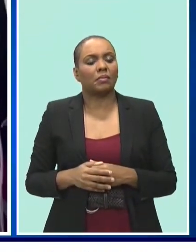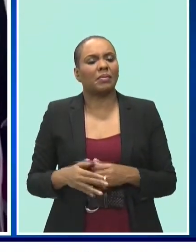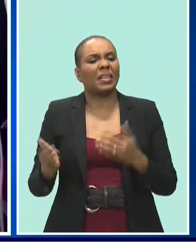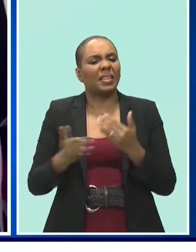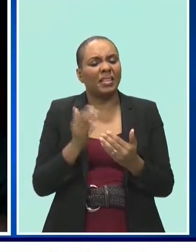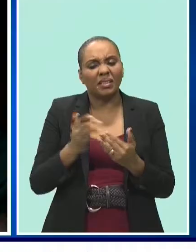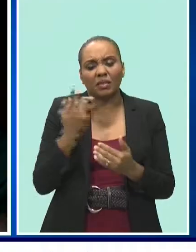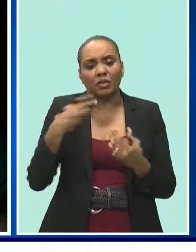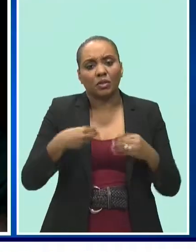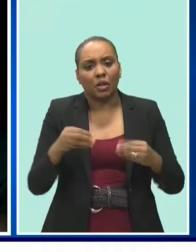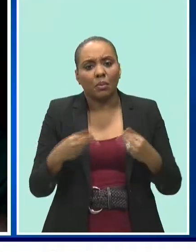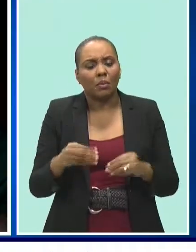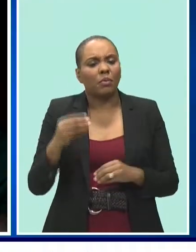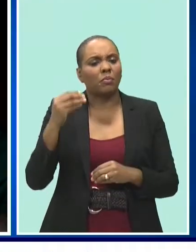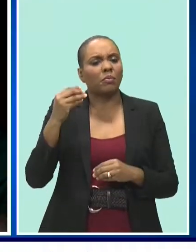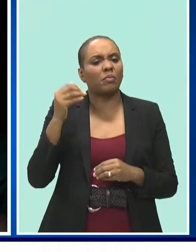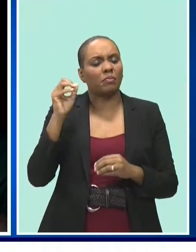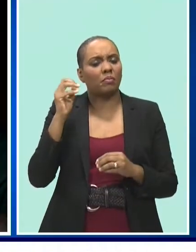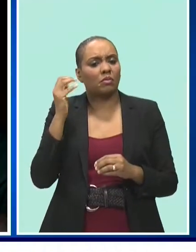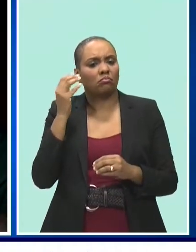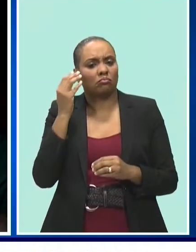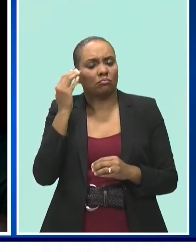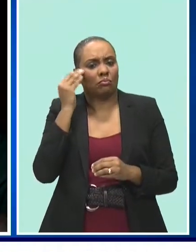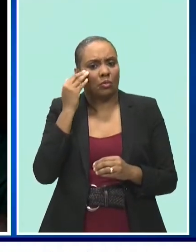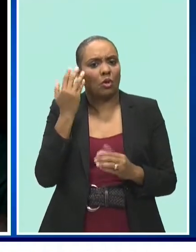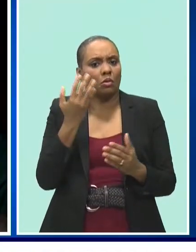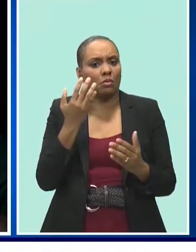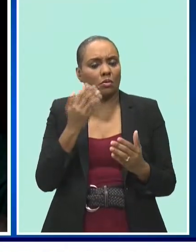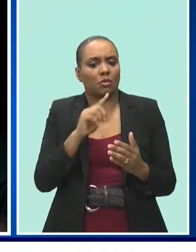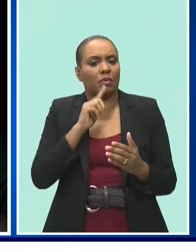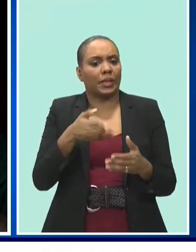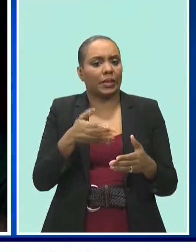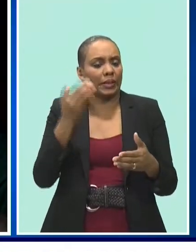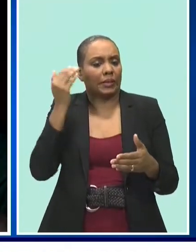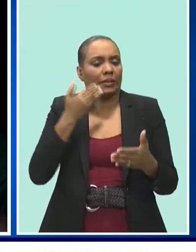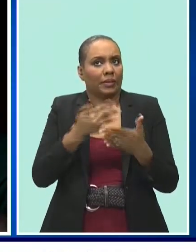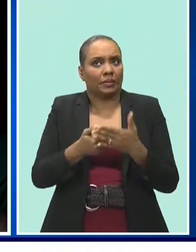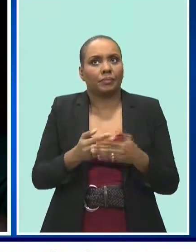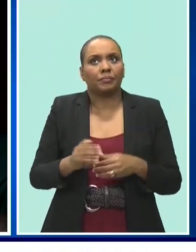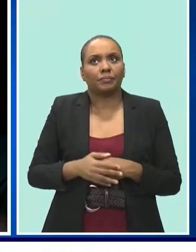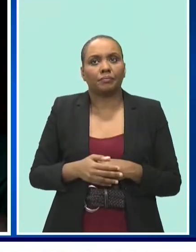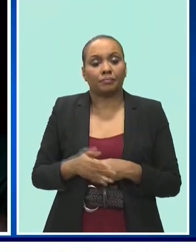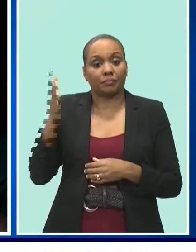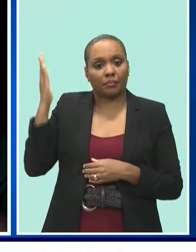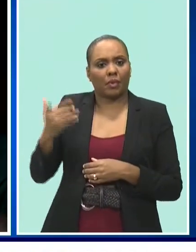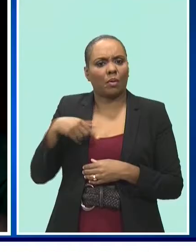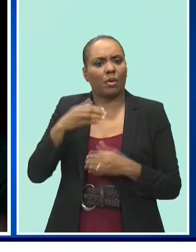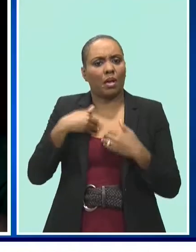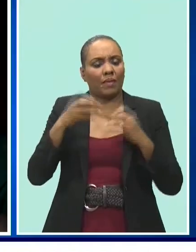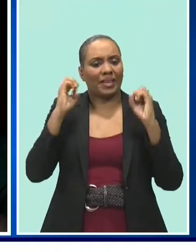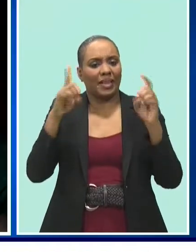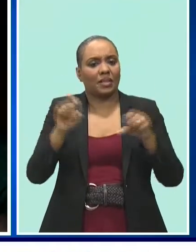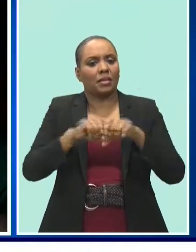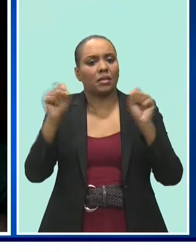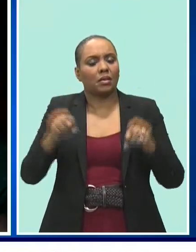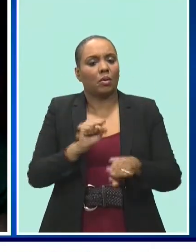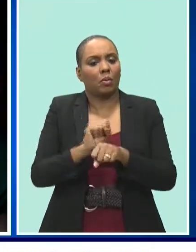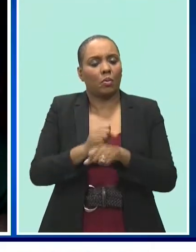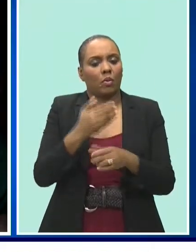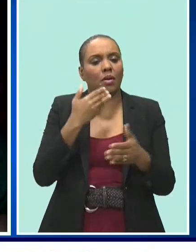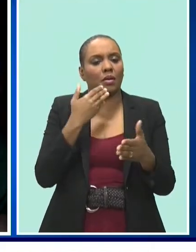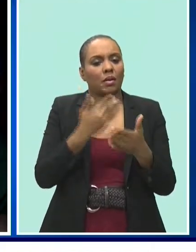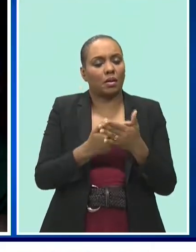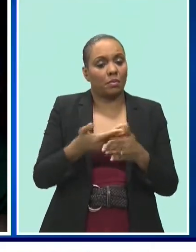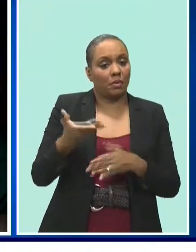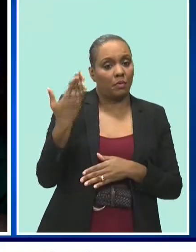it comes to shopping. We have an education system that has worked for us in Barbados in the past. So my question is, what are we doing differently